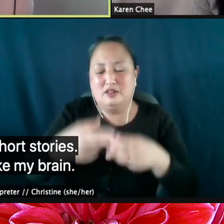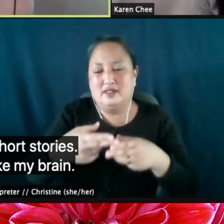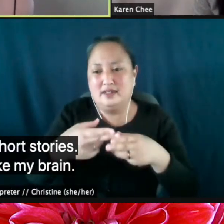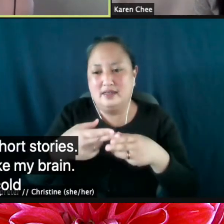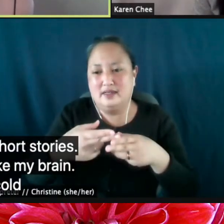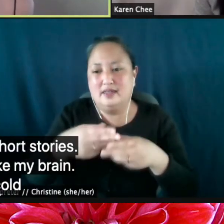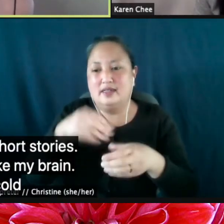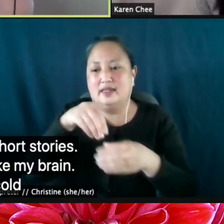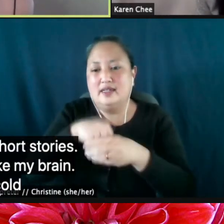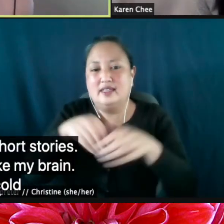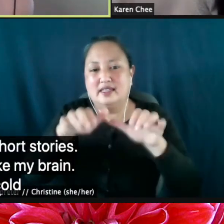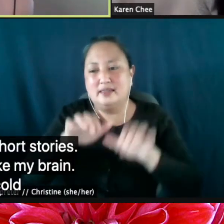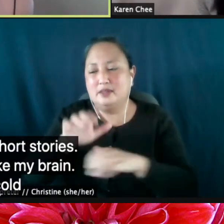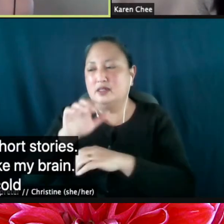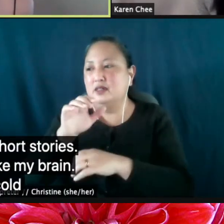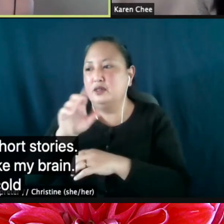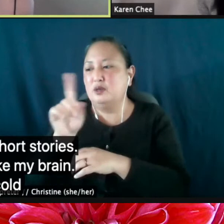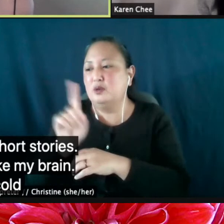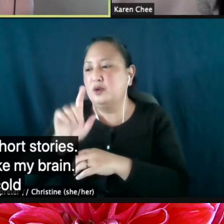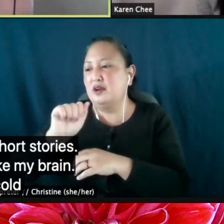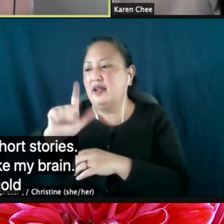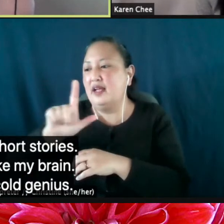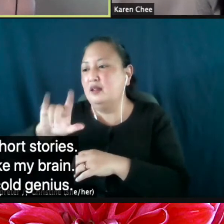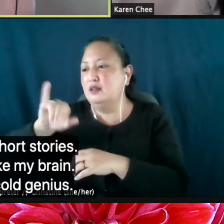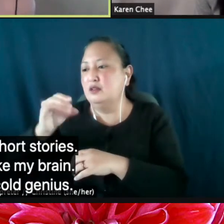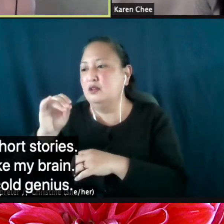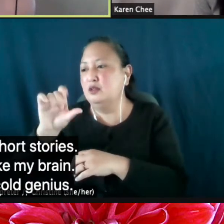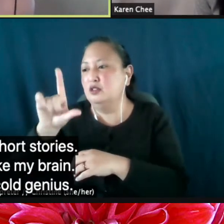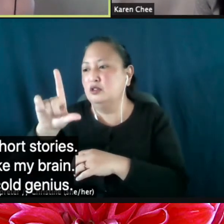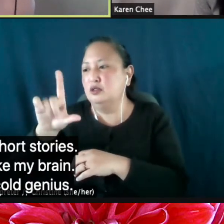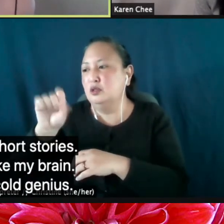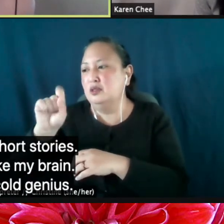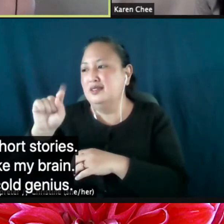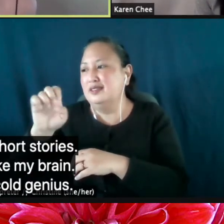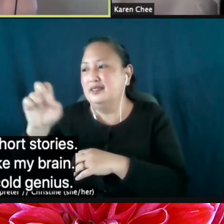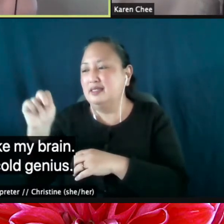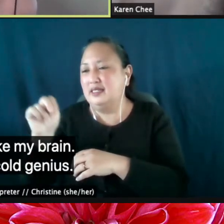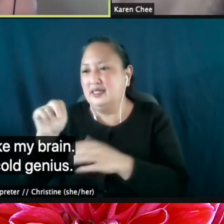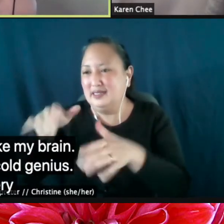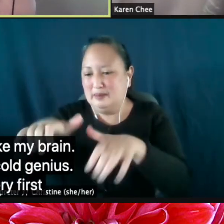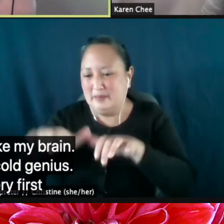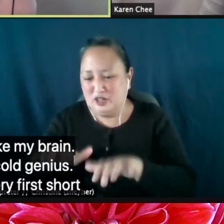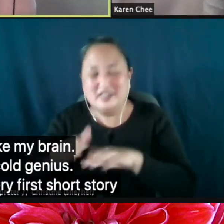the Cemetery Where Al Jolson is Buried. And unfortunately, it is the perfect short story.